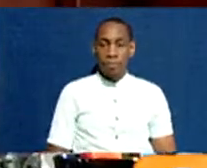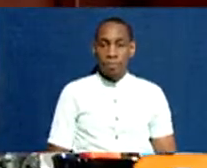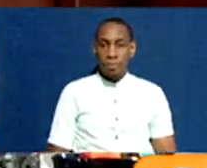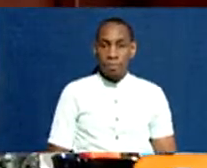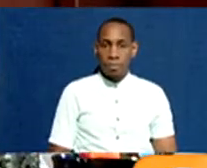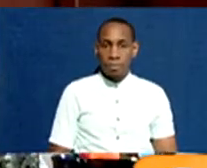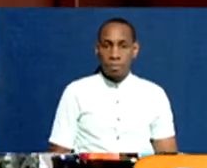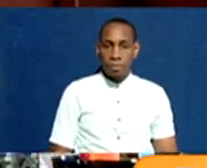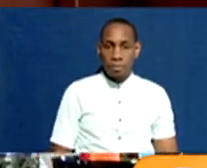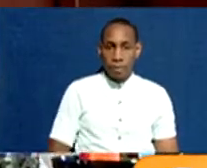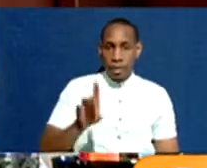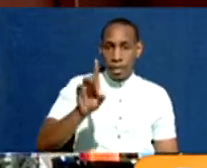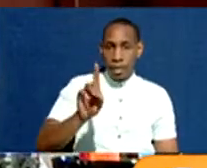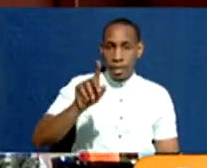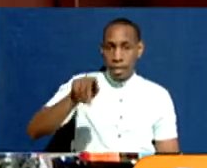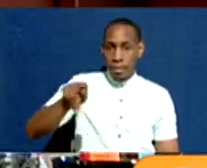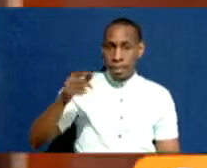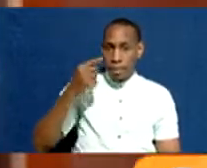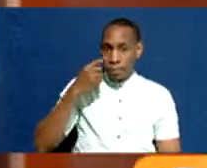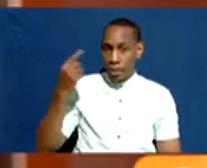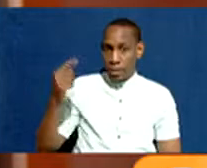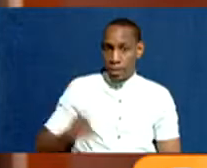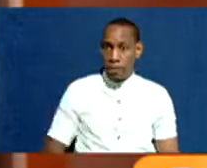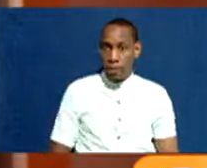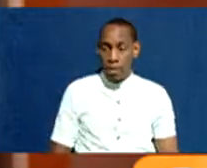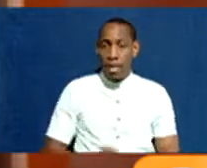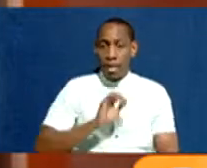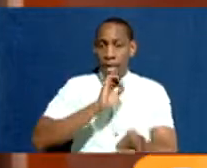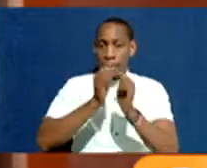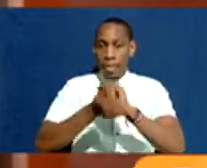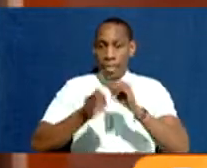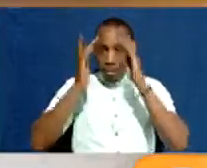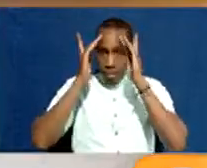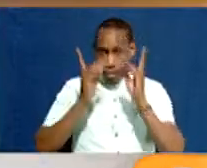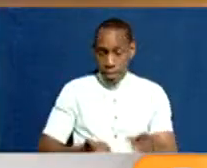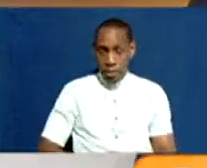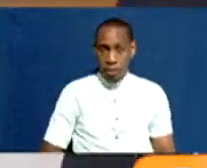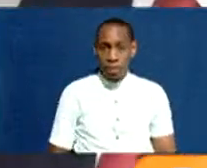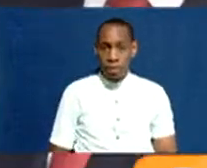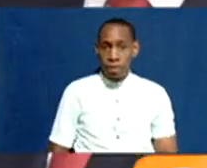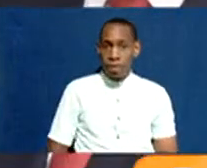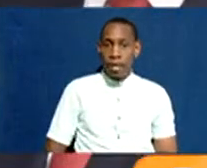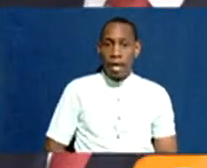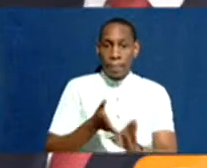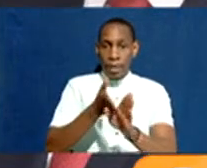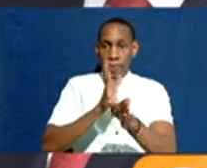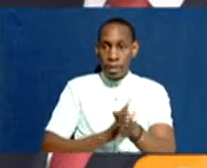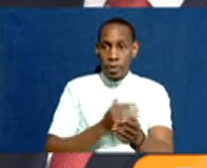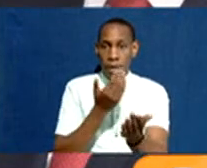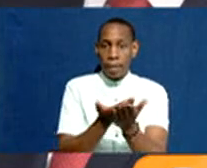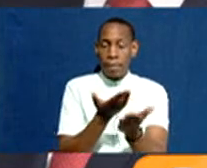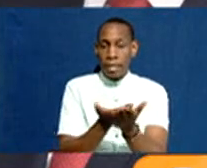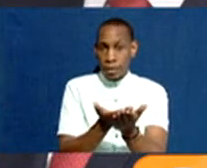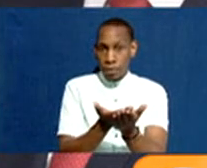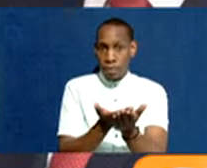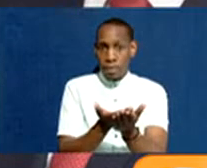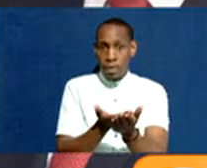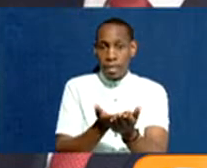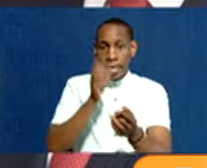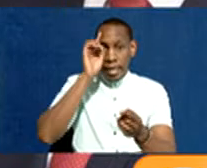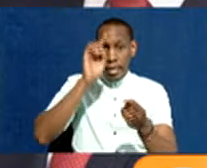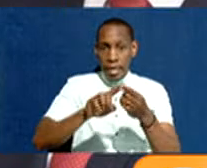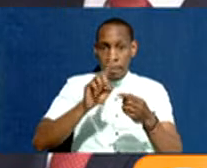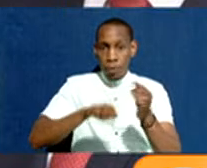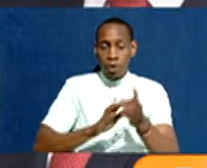The Director of Public Prosecutions has changed his mind. He has withdrawn an application that sought